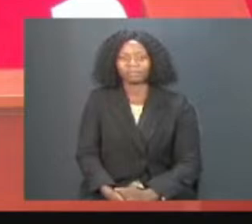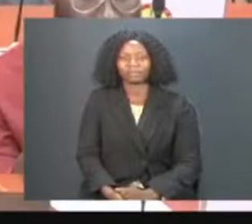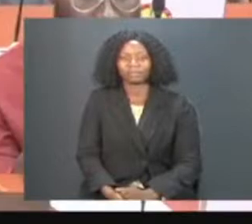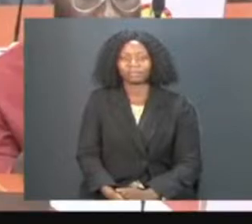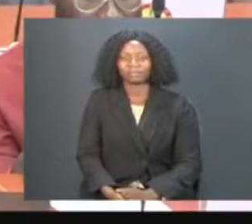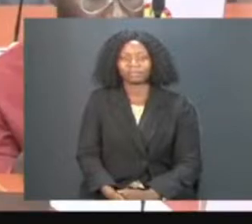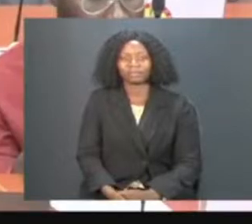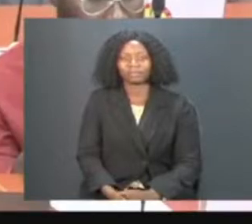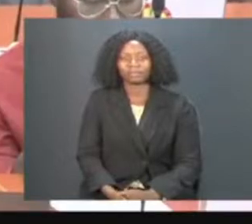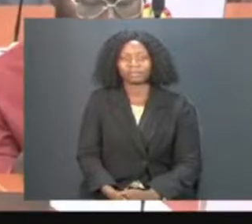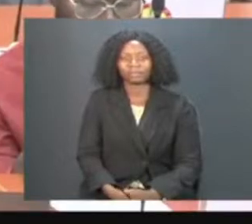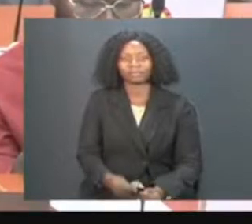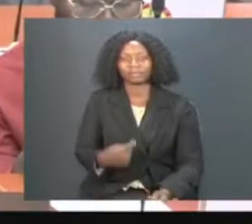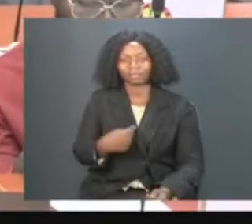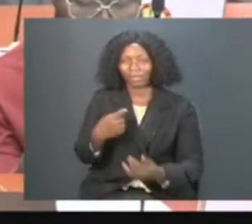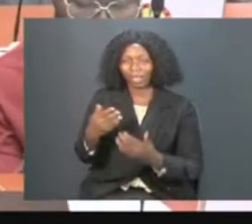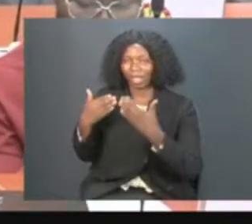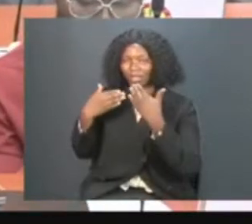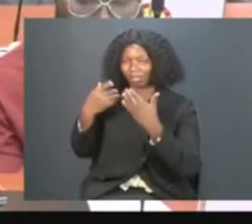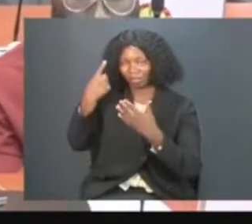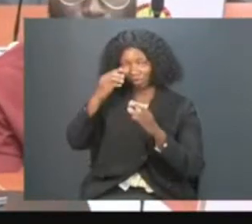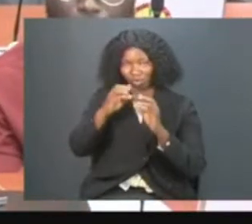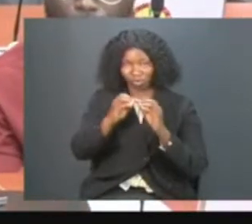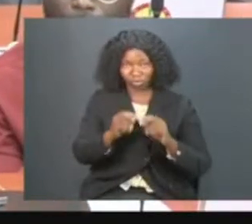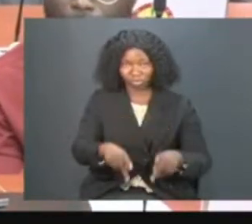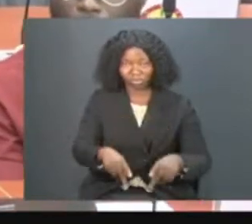I thank you for this opportunity,